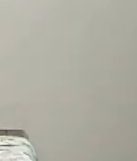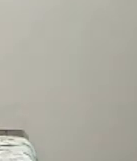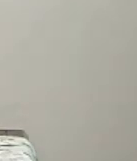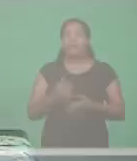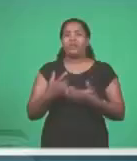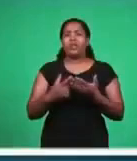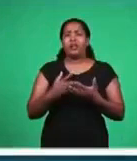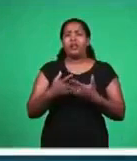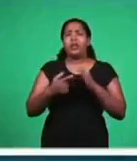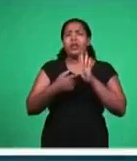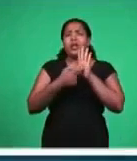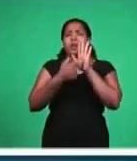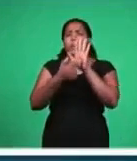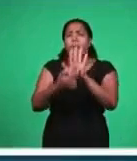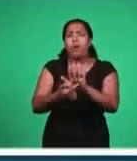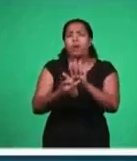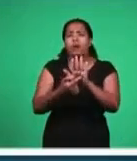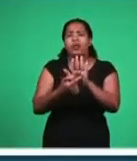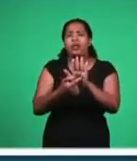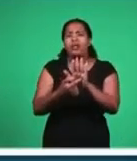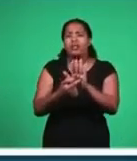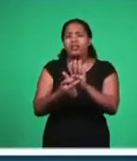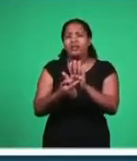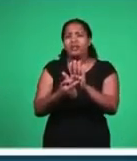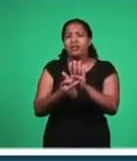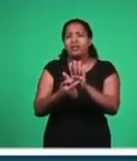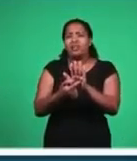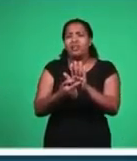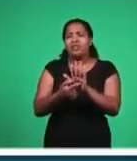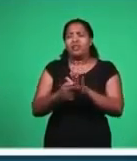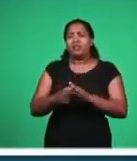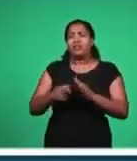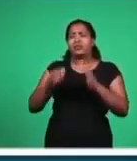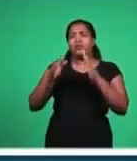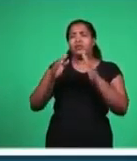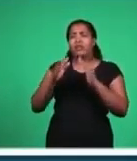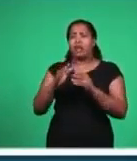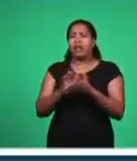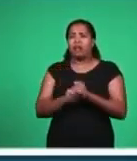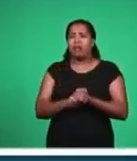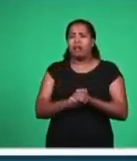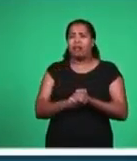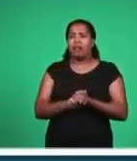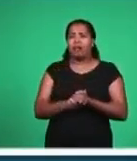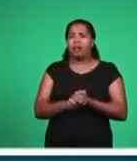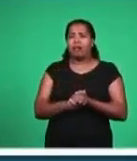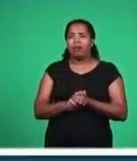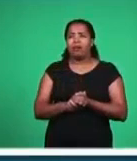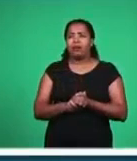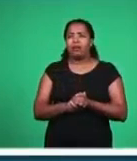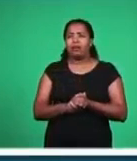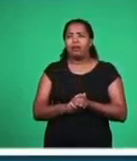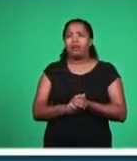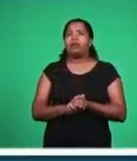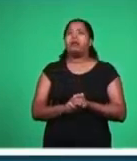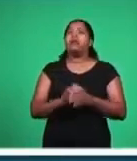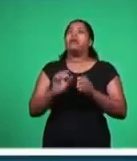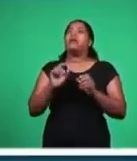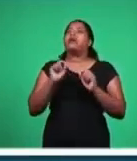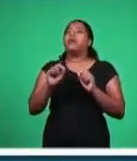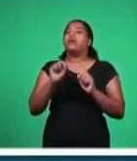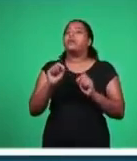where they left for the end of the feast, the best wine.